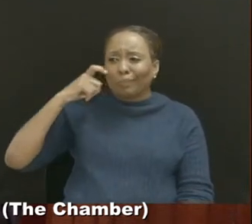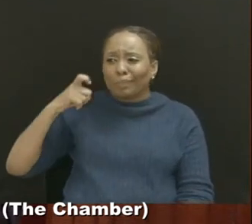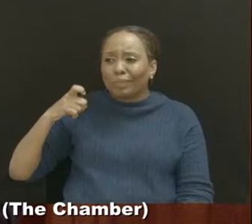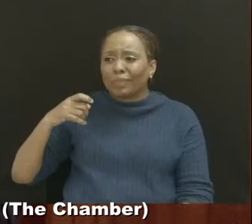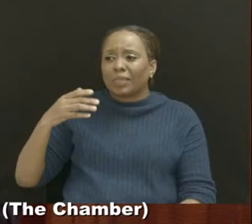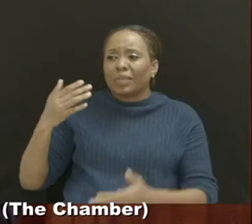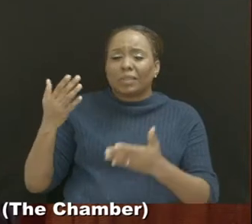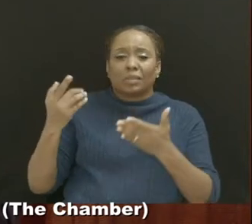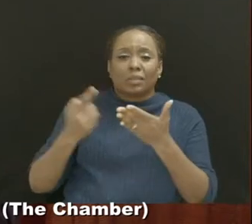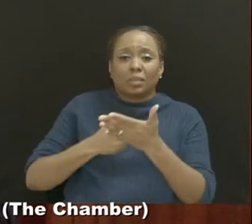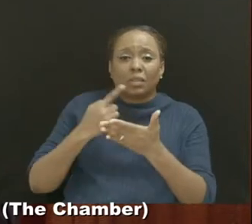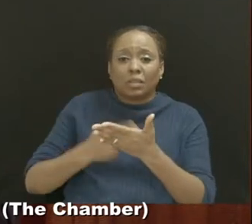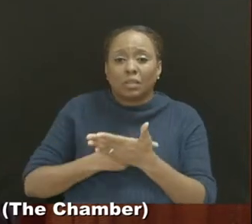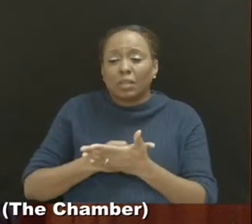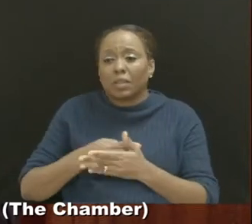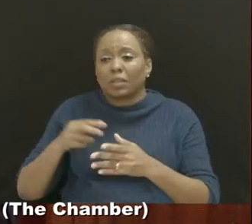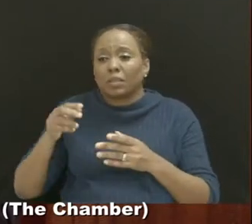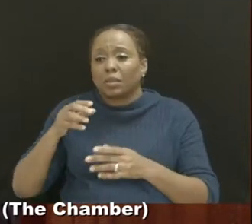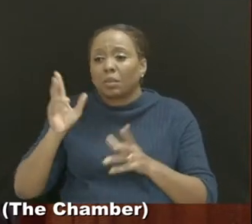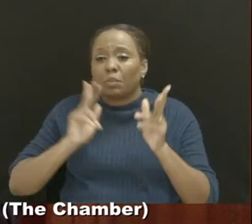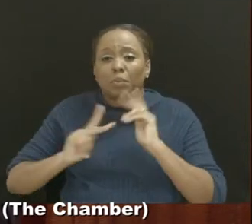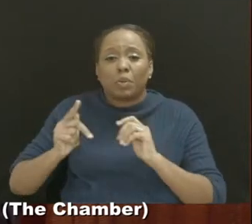feces from vagrants,